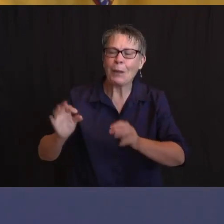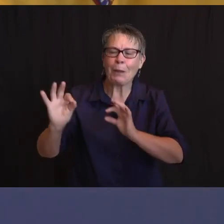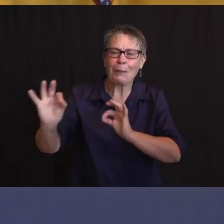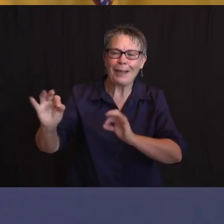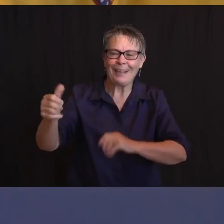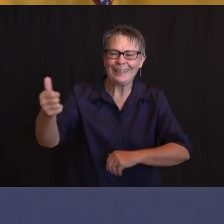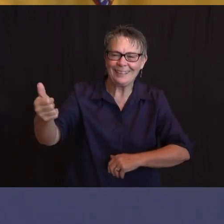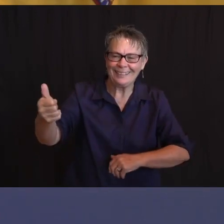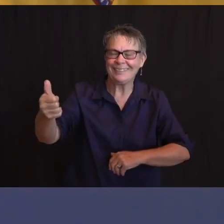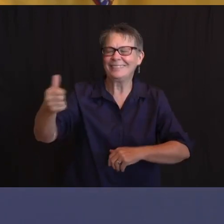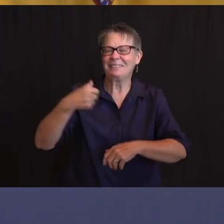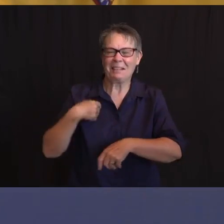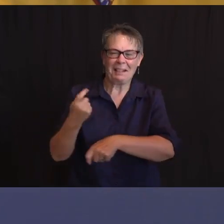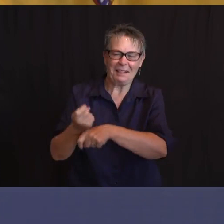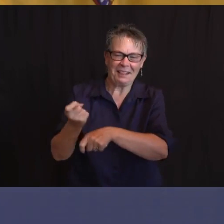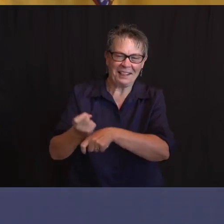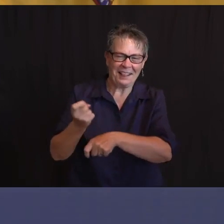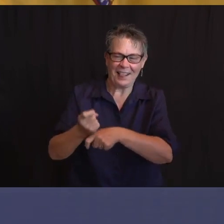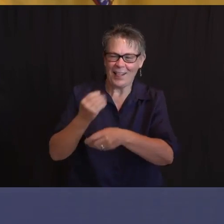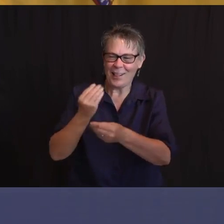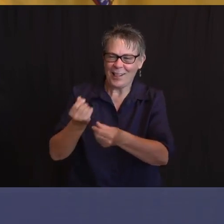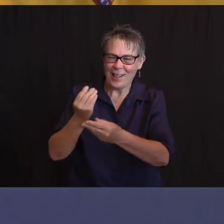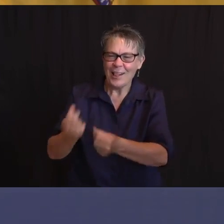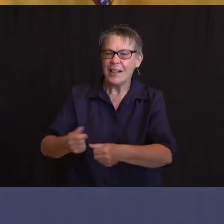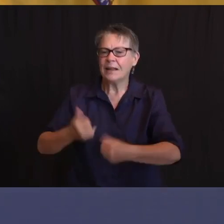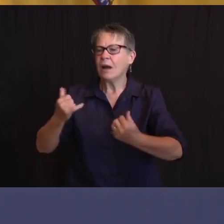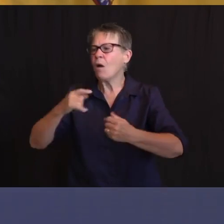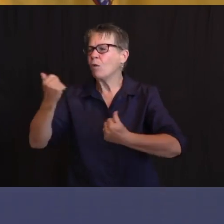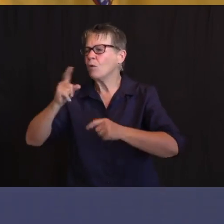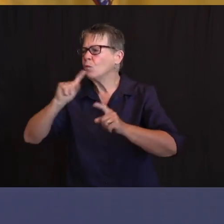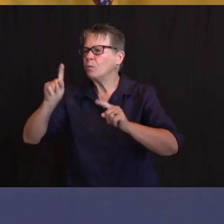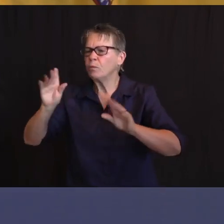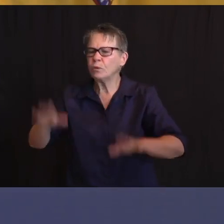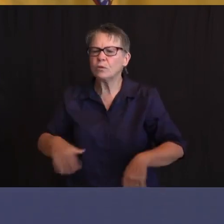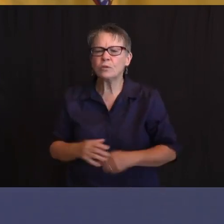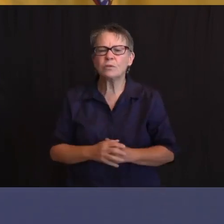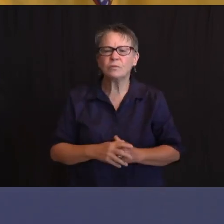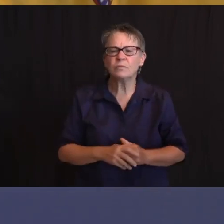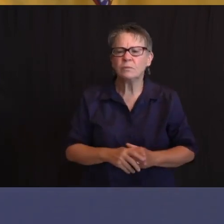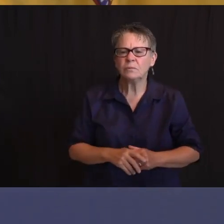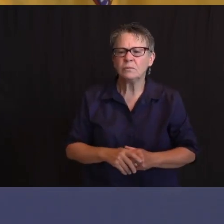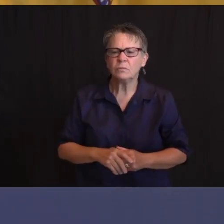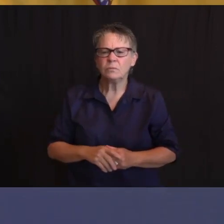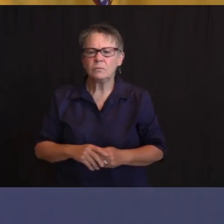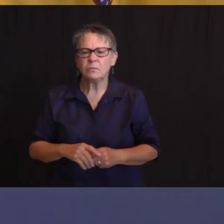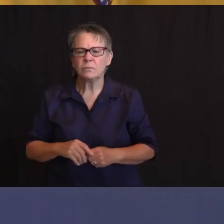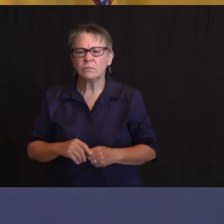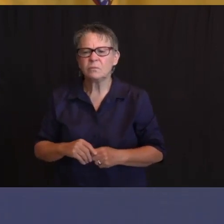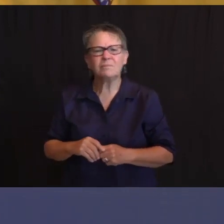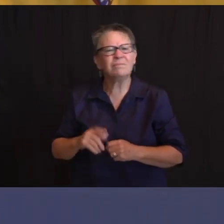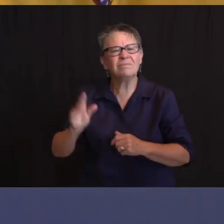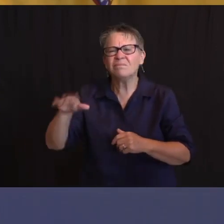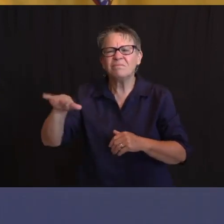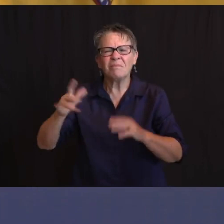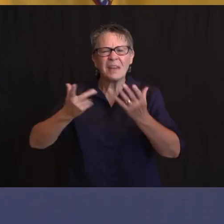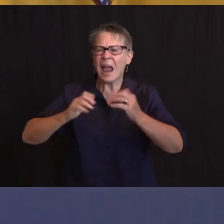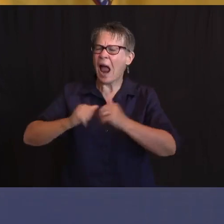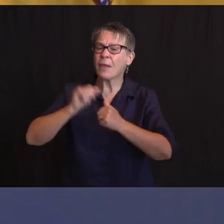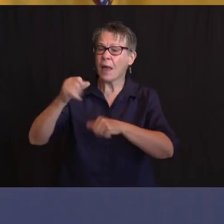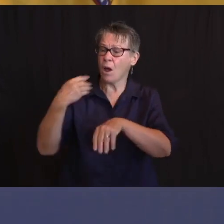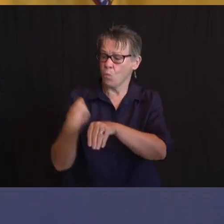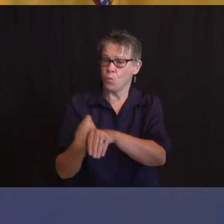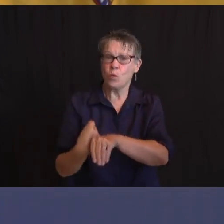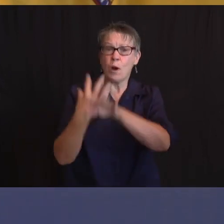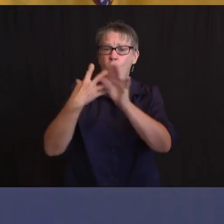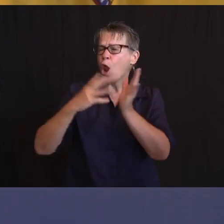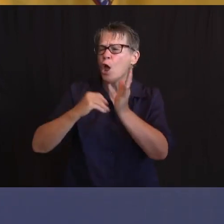up with any solutions to make remote learning better or improve it for special education students who require significant support, or